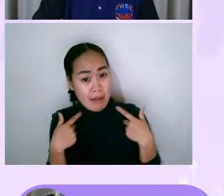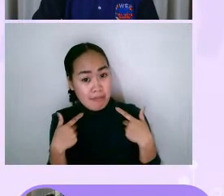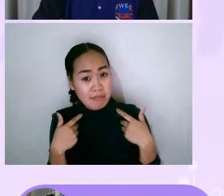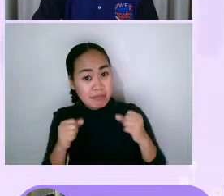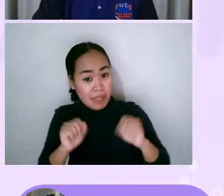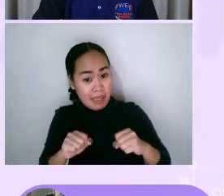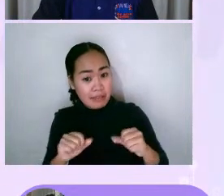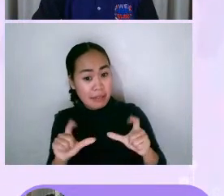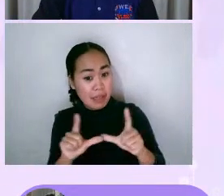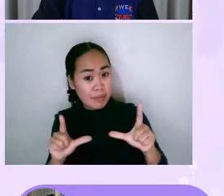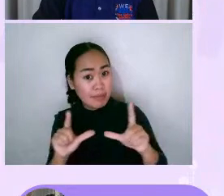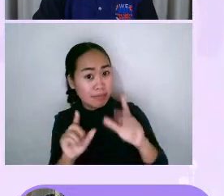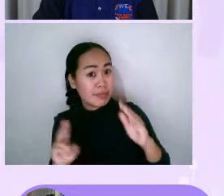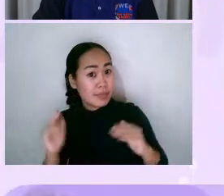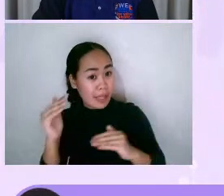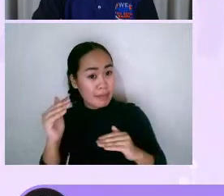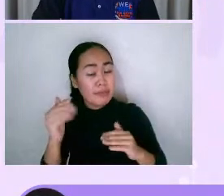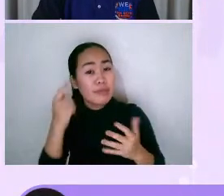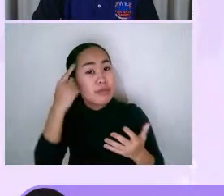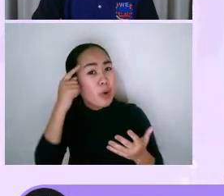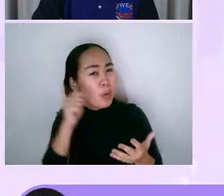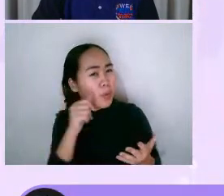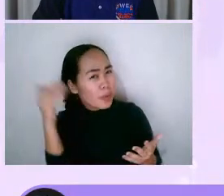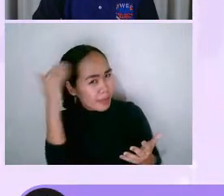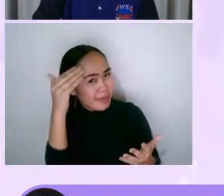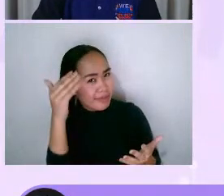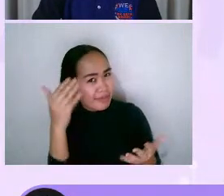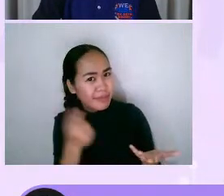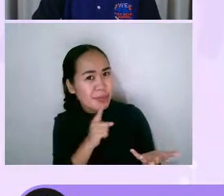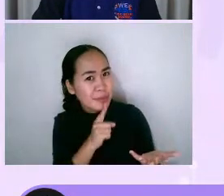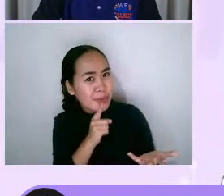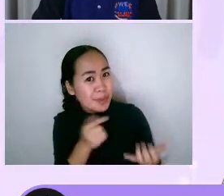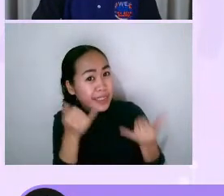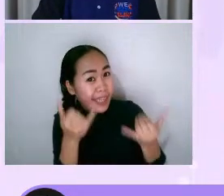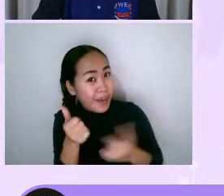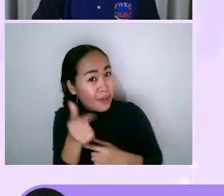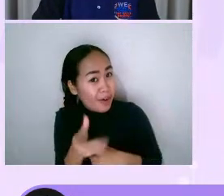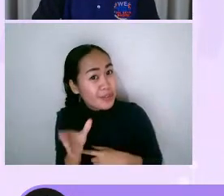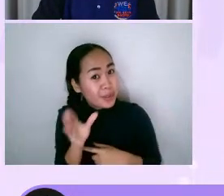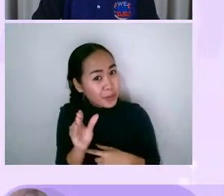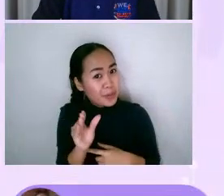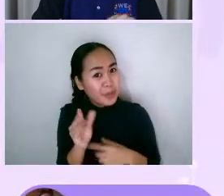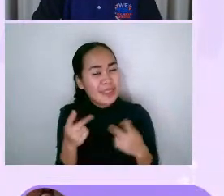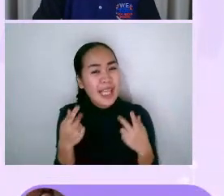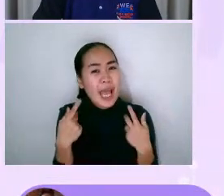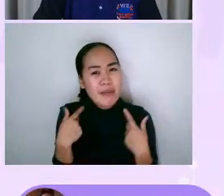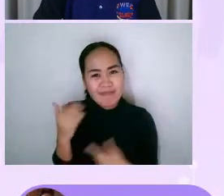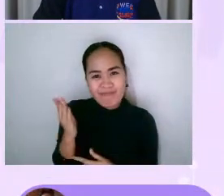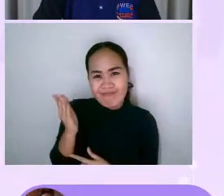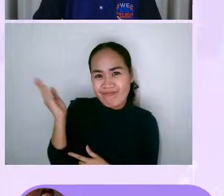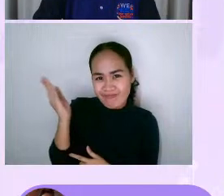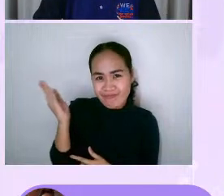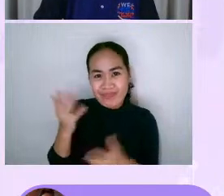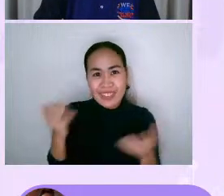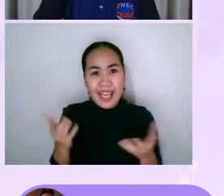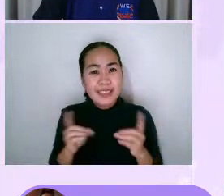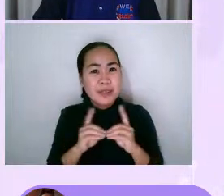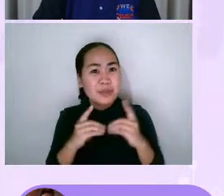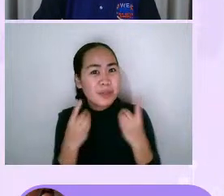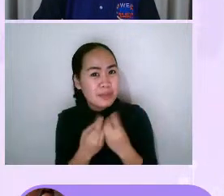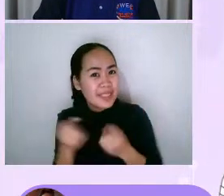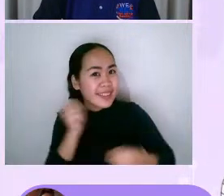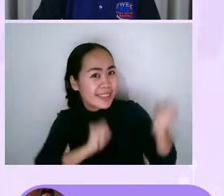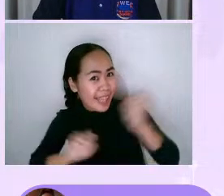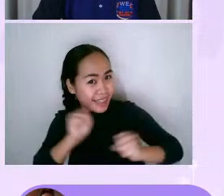mga kababaihan. Tama po ba? Kaya naman ngayong hapon, we have a speaker from the Department of Science